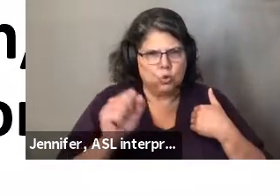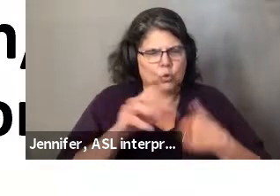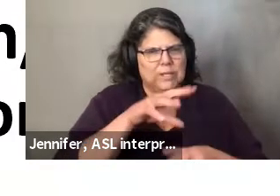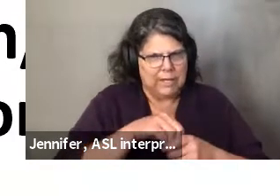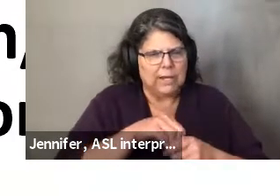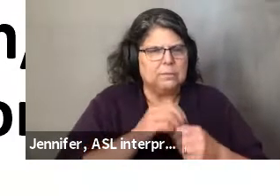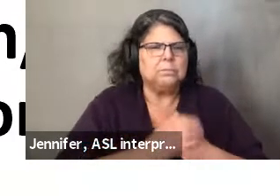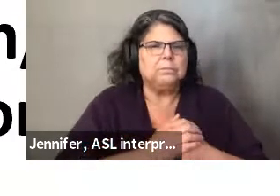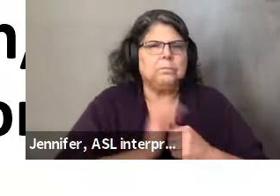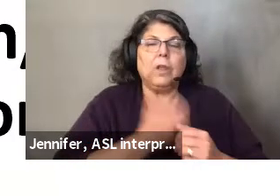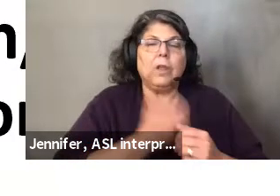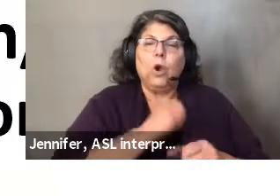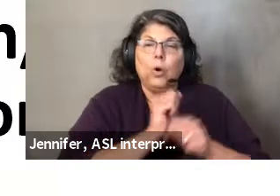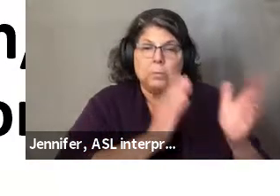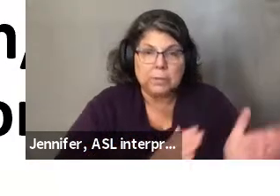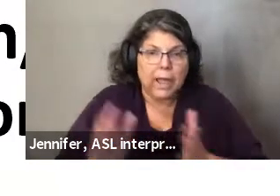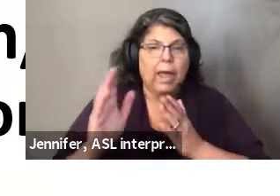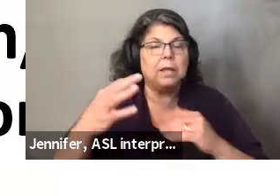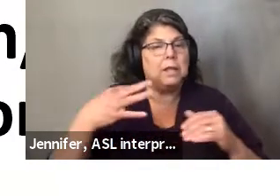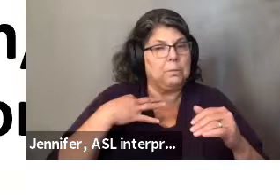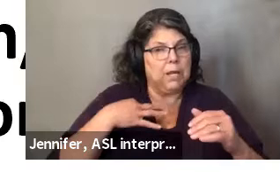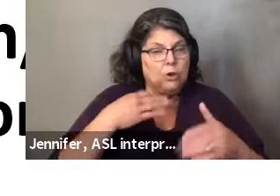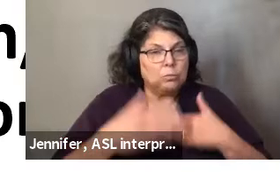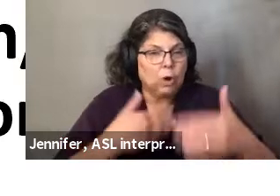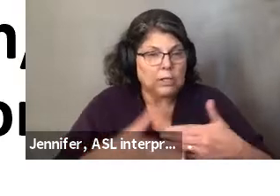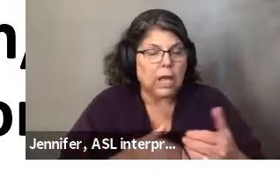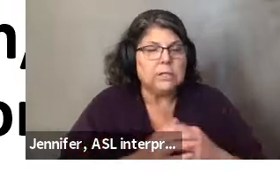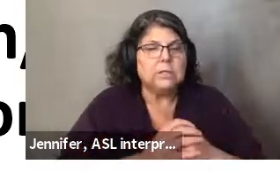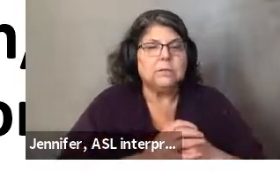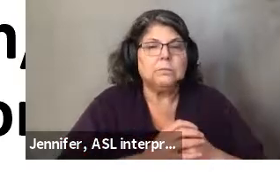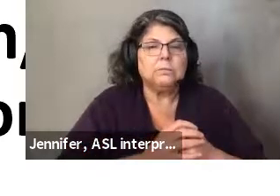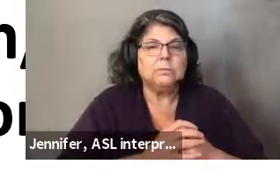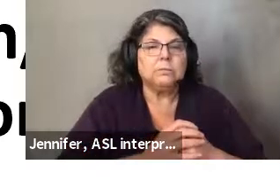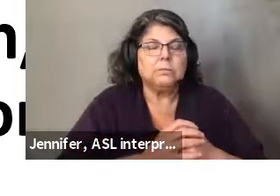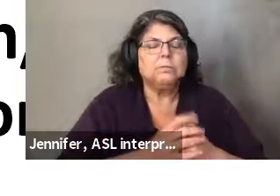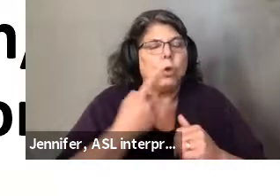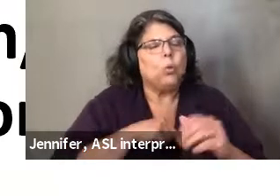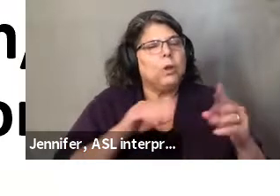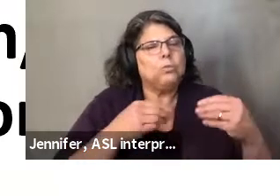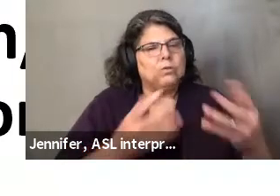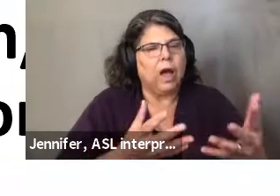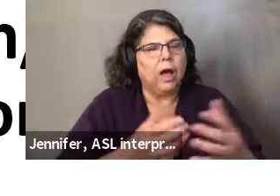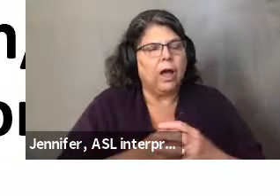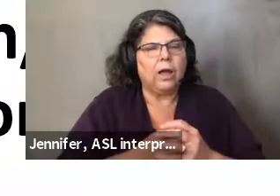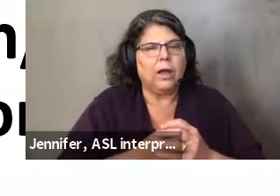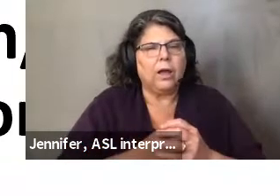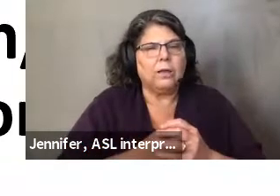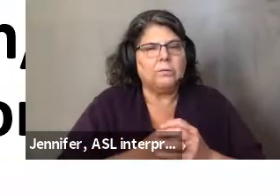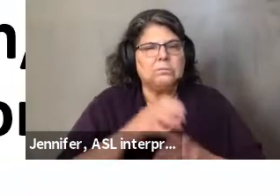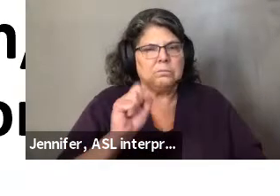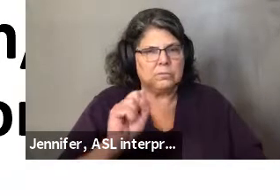So our work plan application process, we provide a site